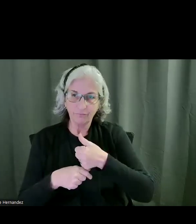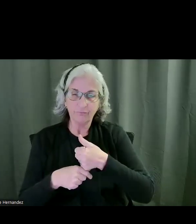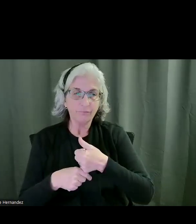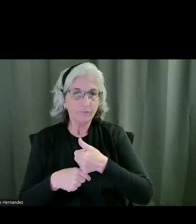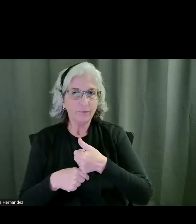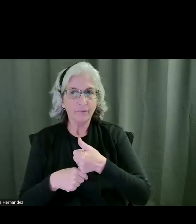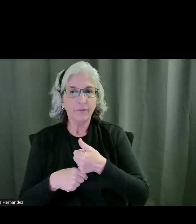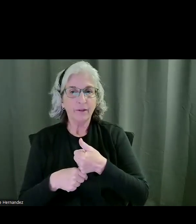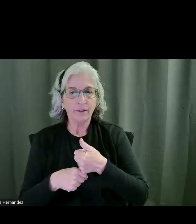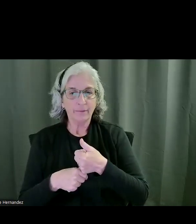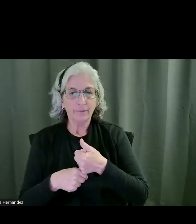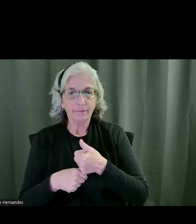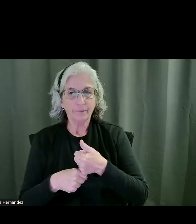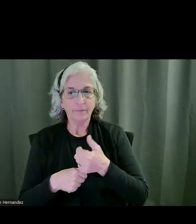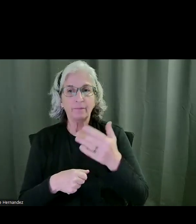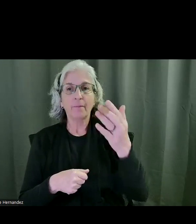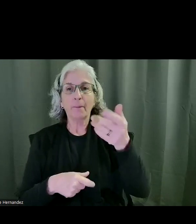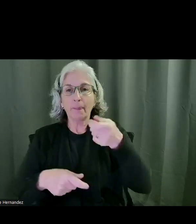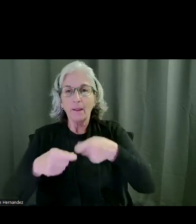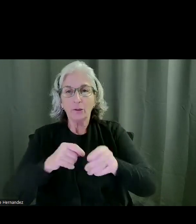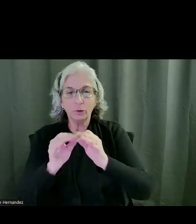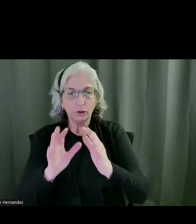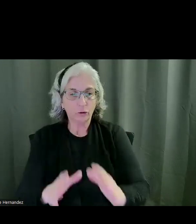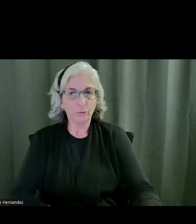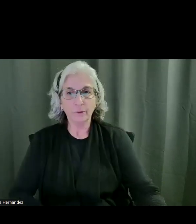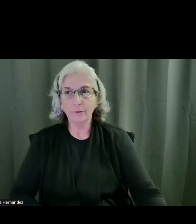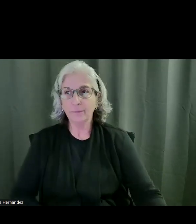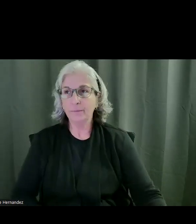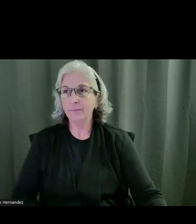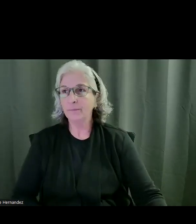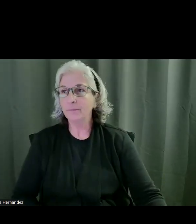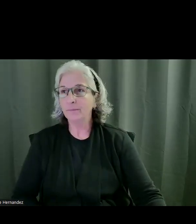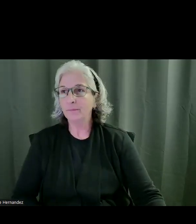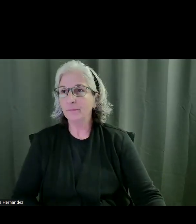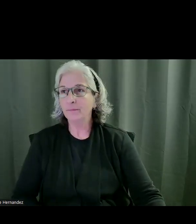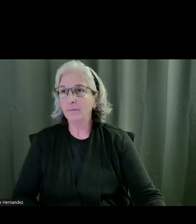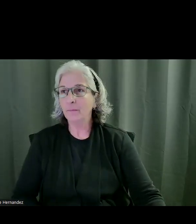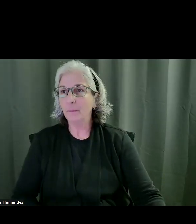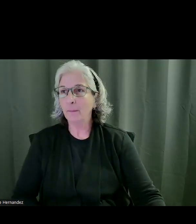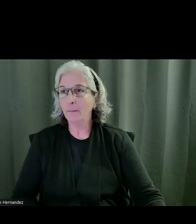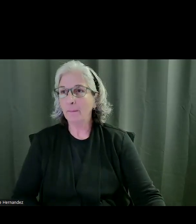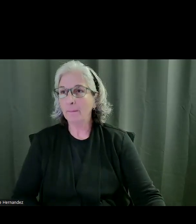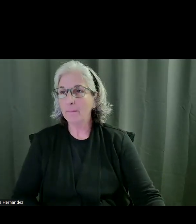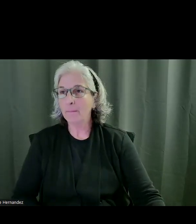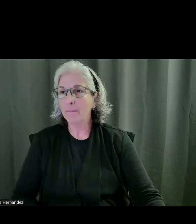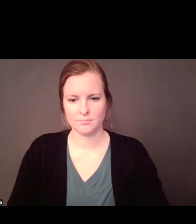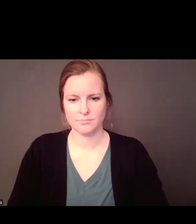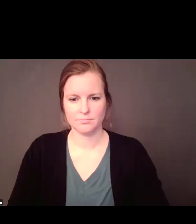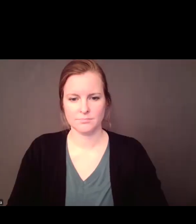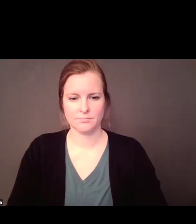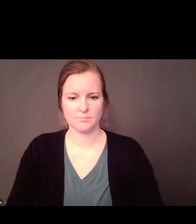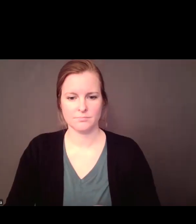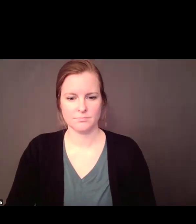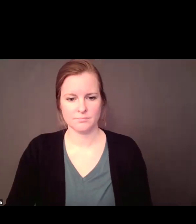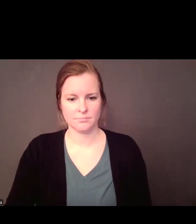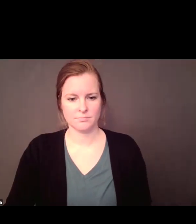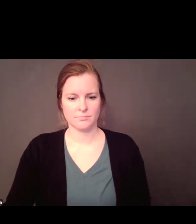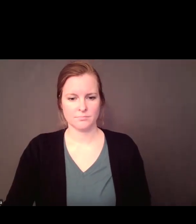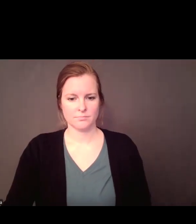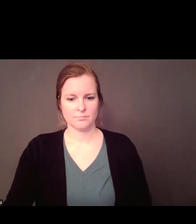next step, and this is again in line with our goal of fading out the service and developing Ben's